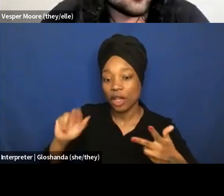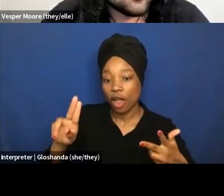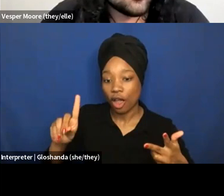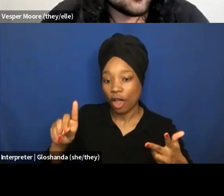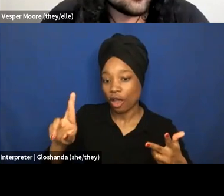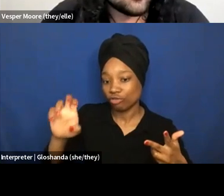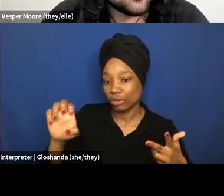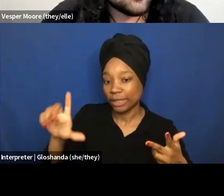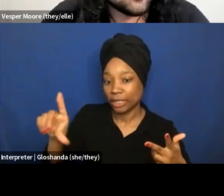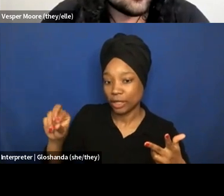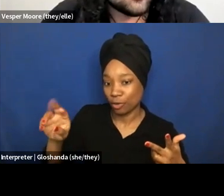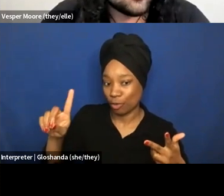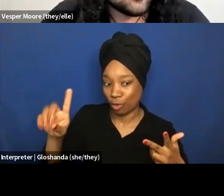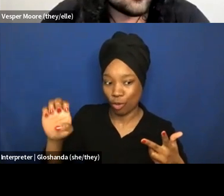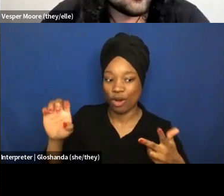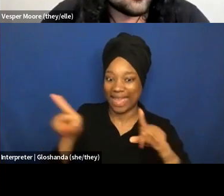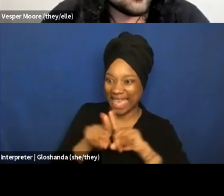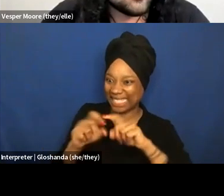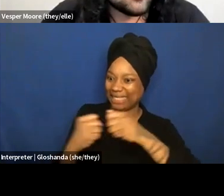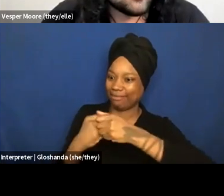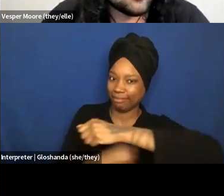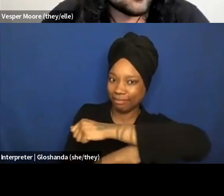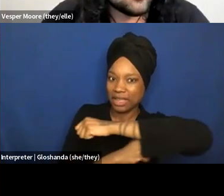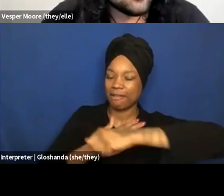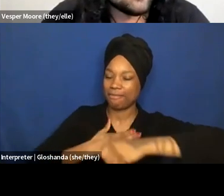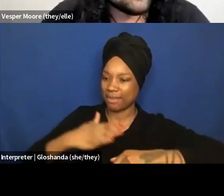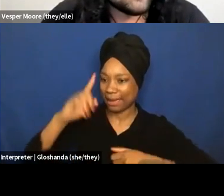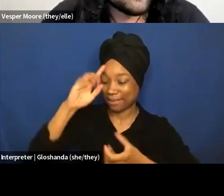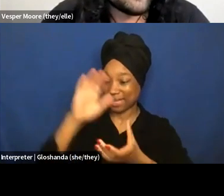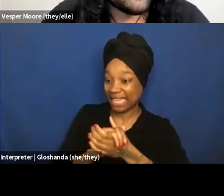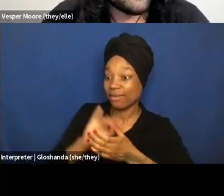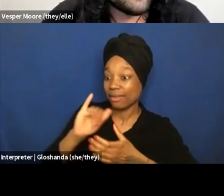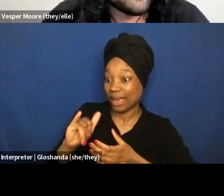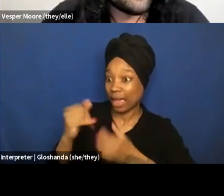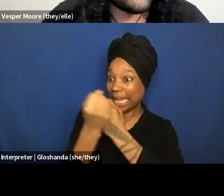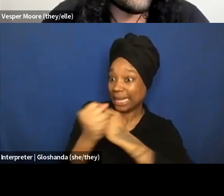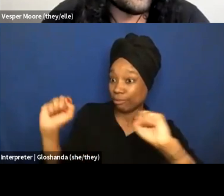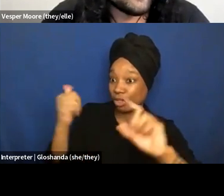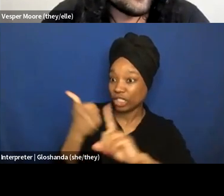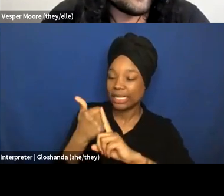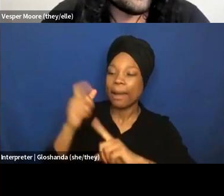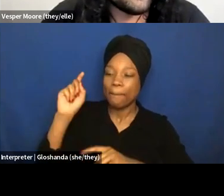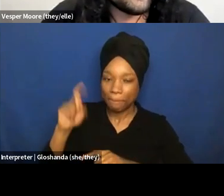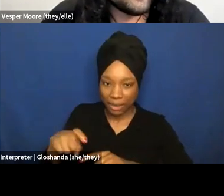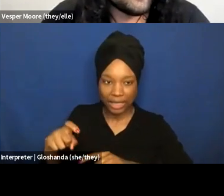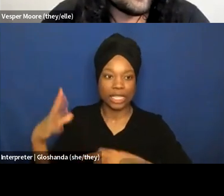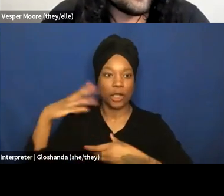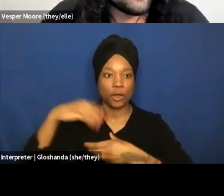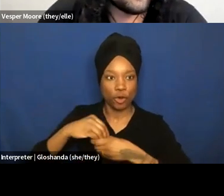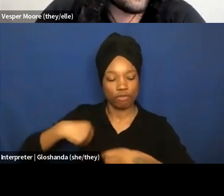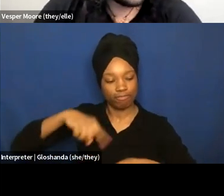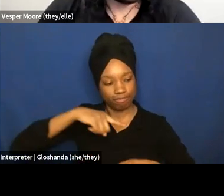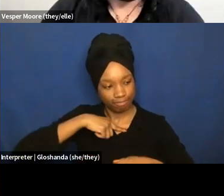much of my belief that liberation must be inclusive of the liberation of our erotic